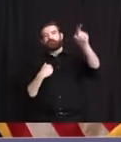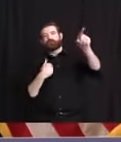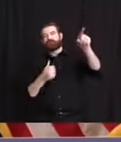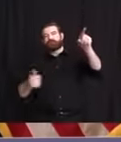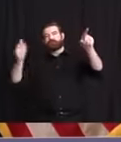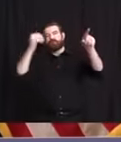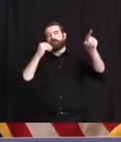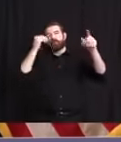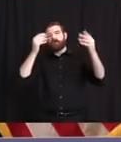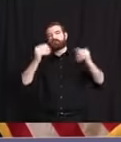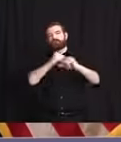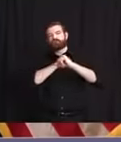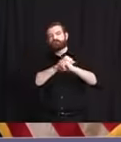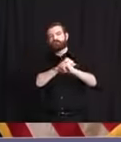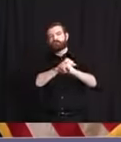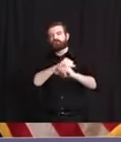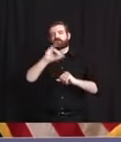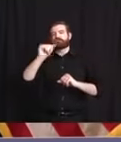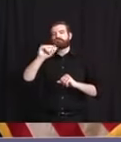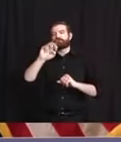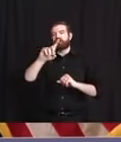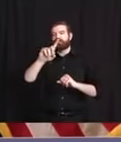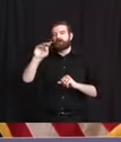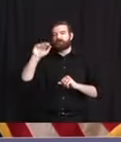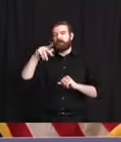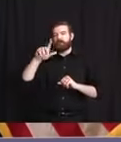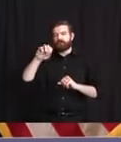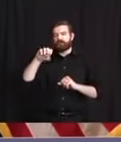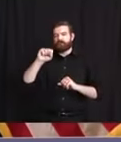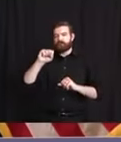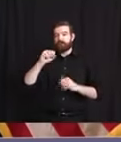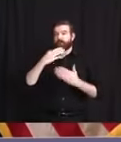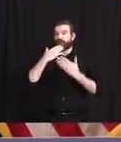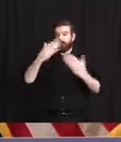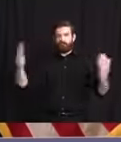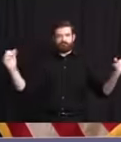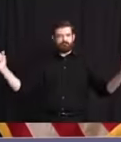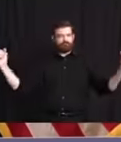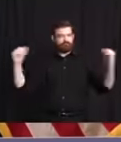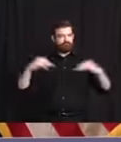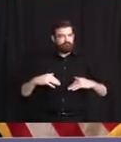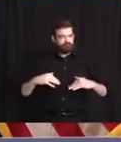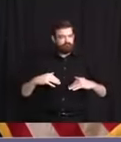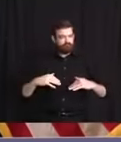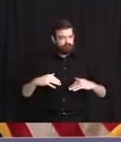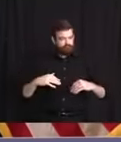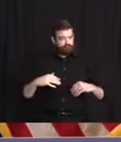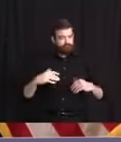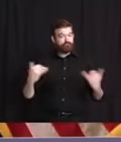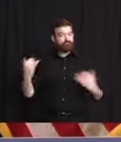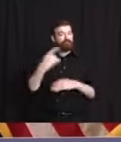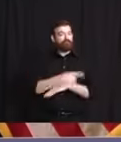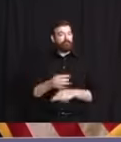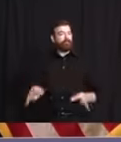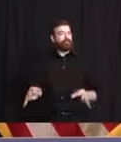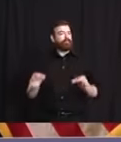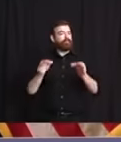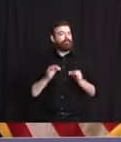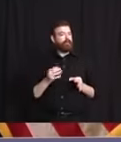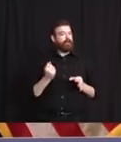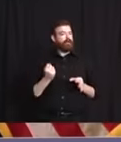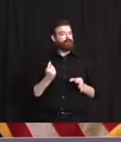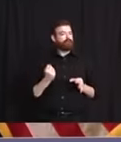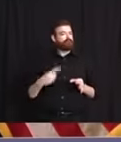Security and Preparedness. Thank you all for being here. We're a bit earlier than usual today because there is a 1 o'clock White House